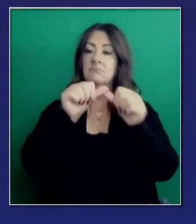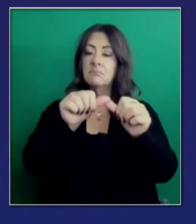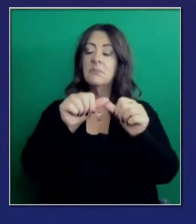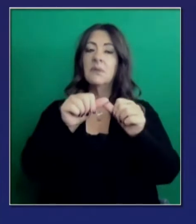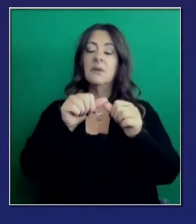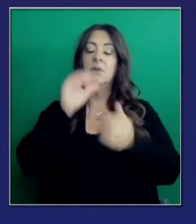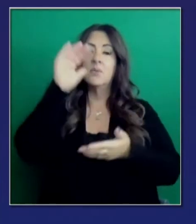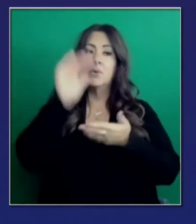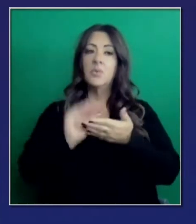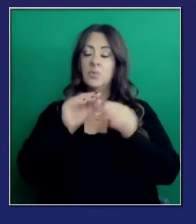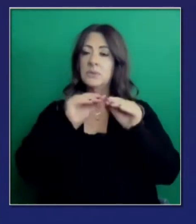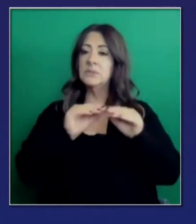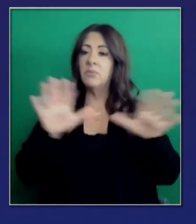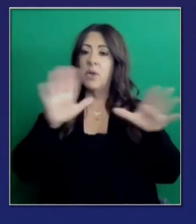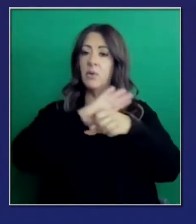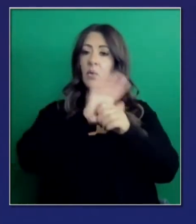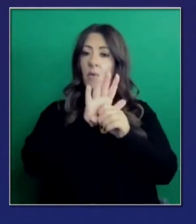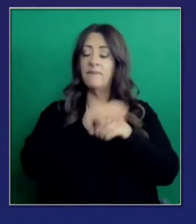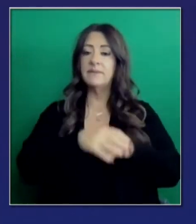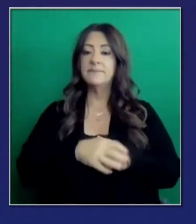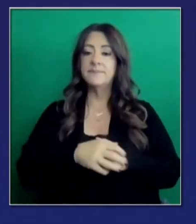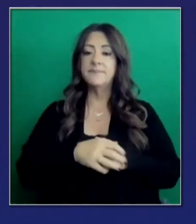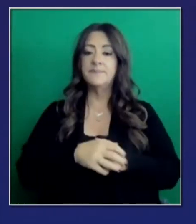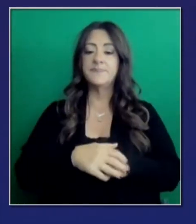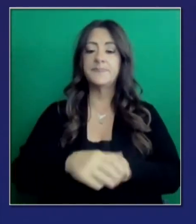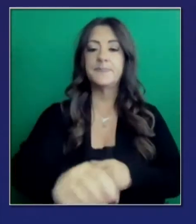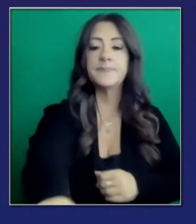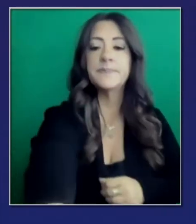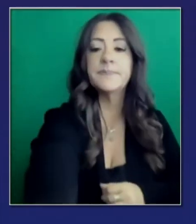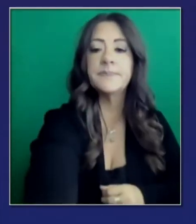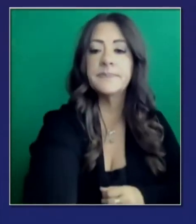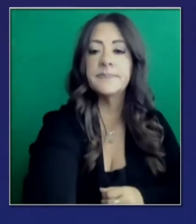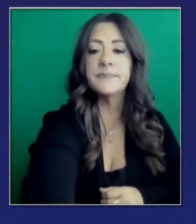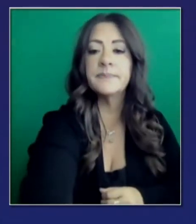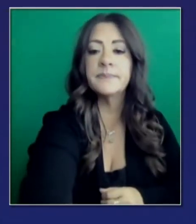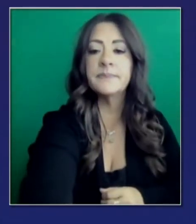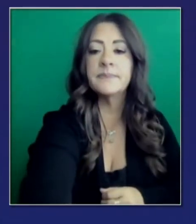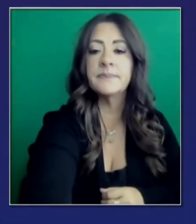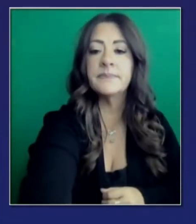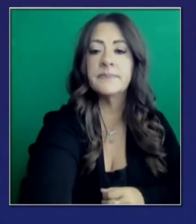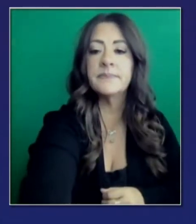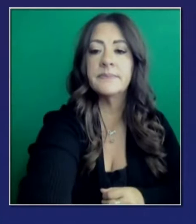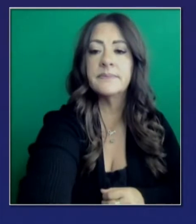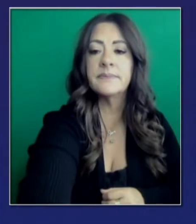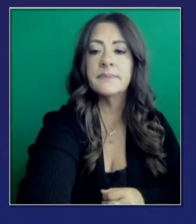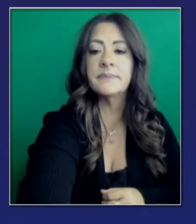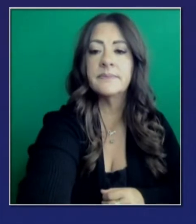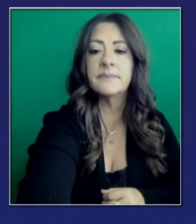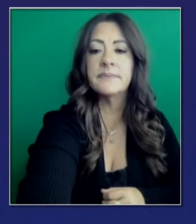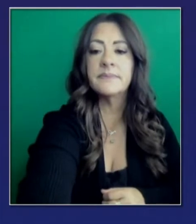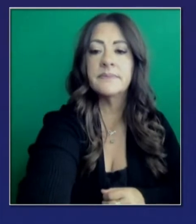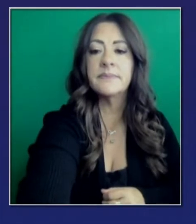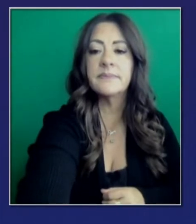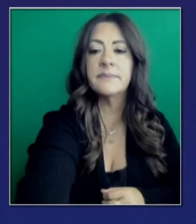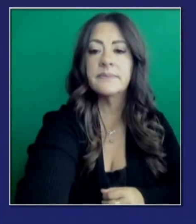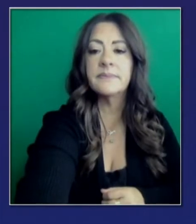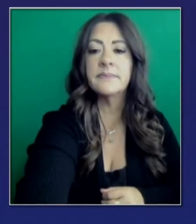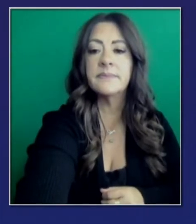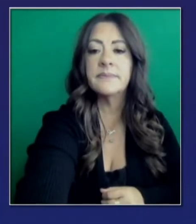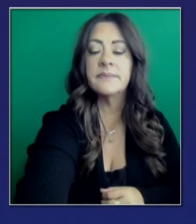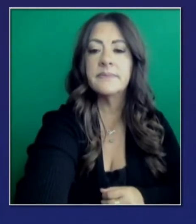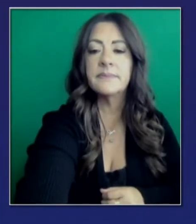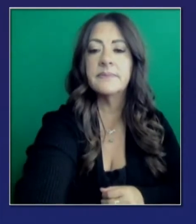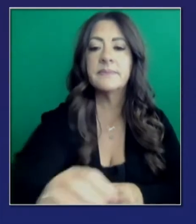spread of this virus. Today, we can lay claim to starting to see some real light at the end of the tunnel as it relates